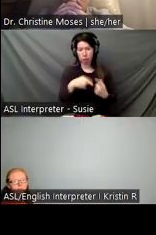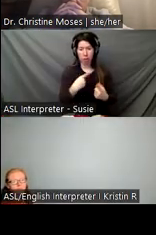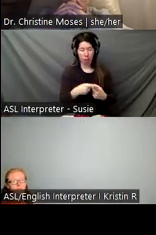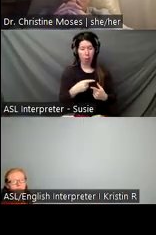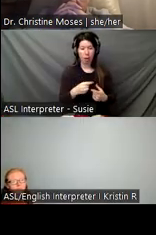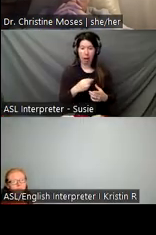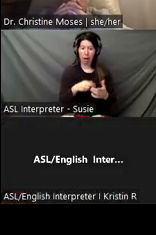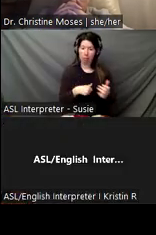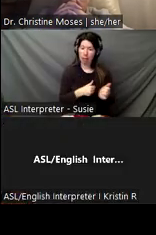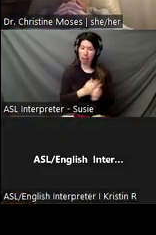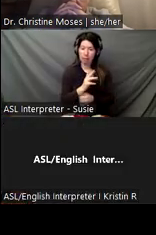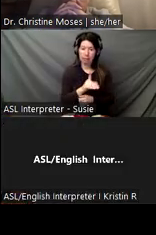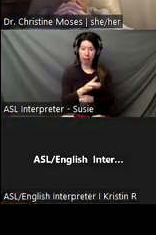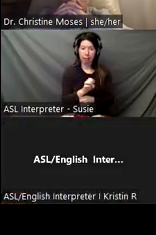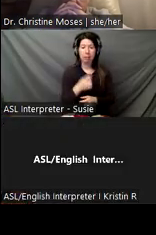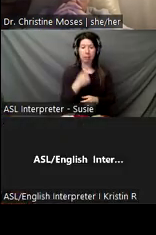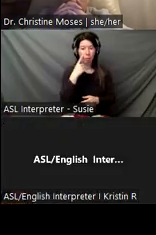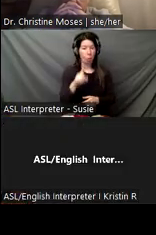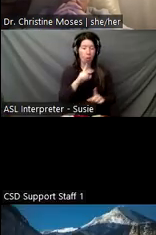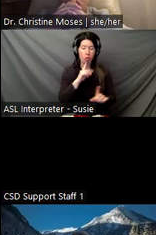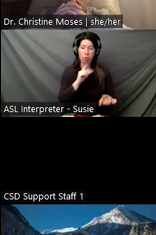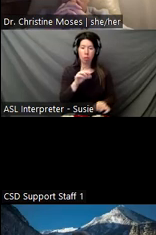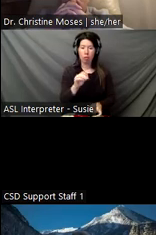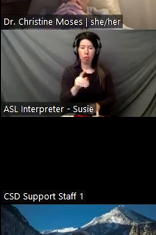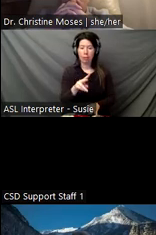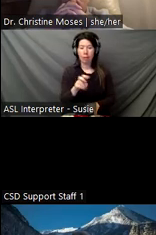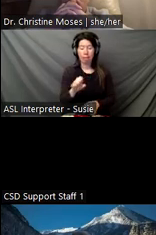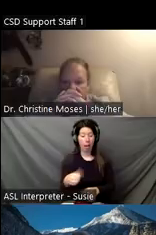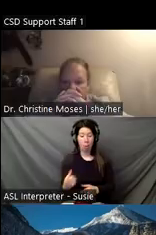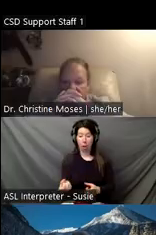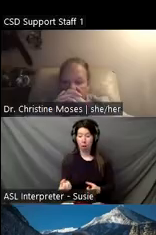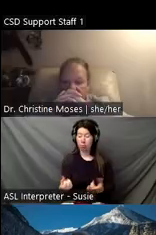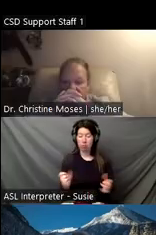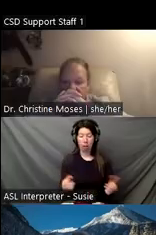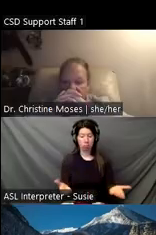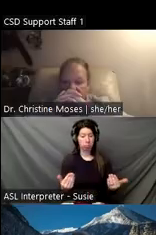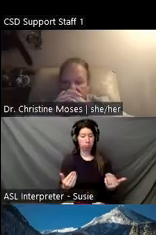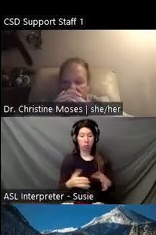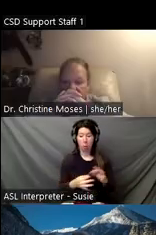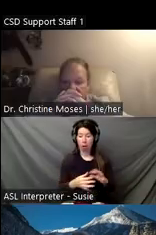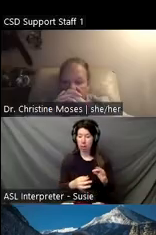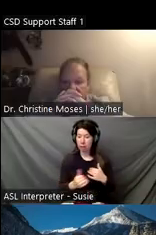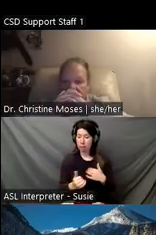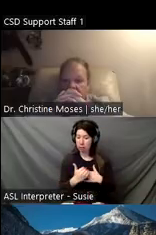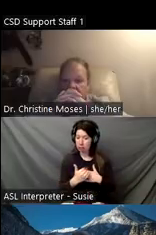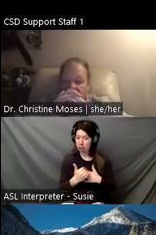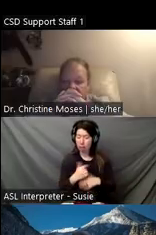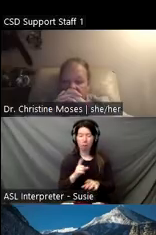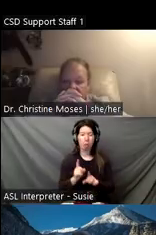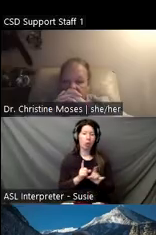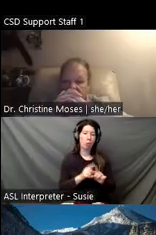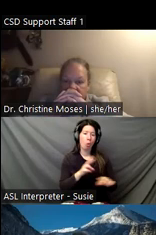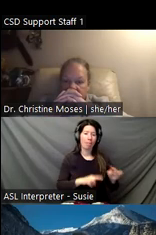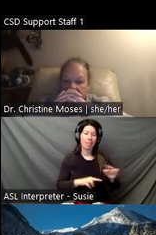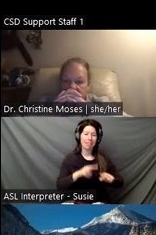directives, and anybody's invited to send in comments. But I think, I mean, I also think that the Oversight Board is a